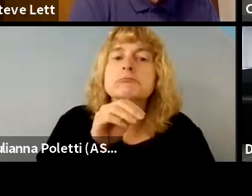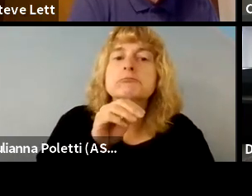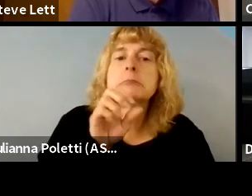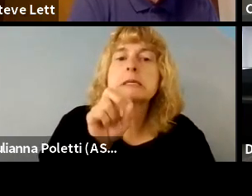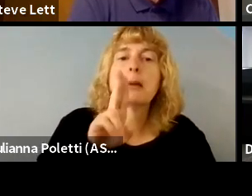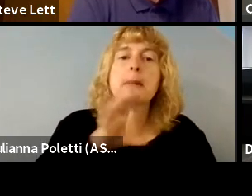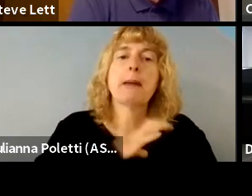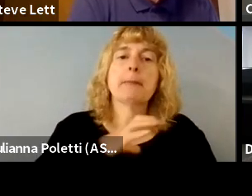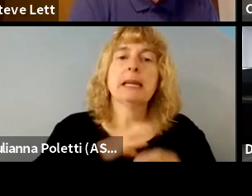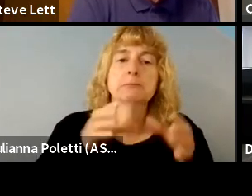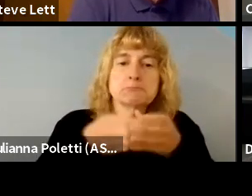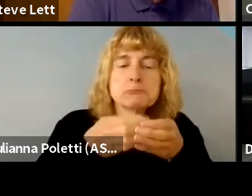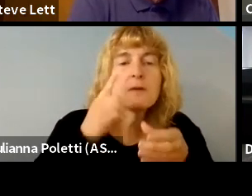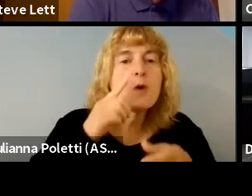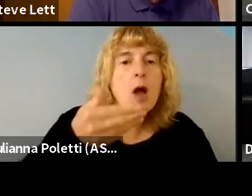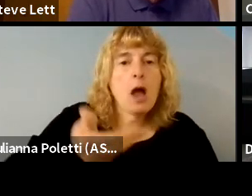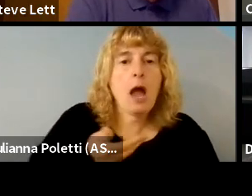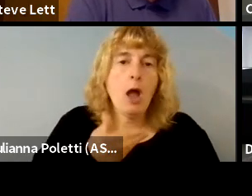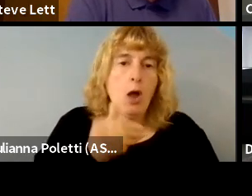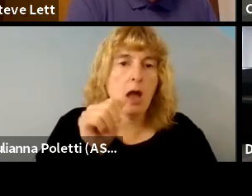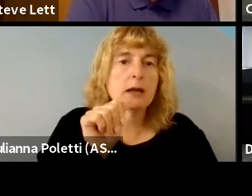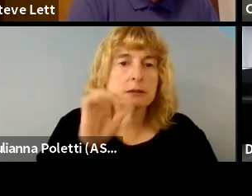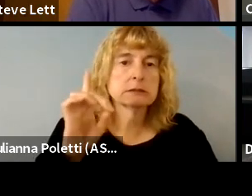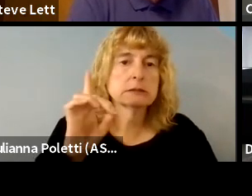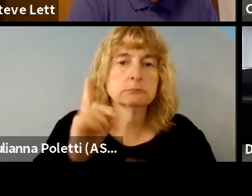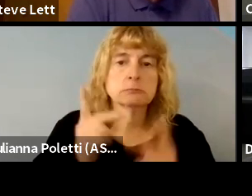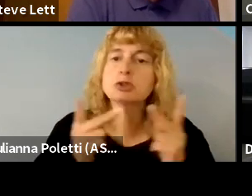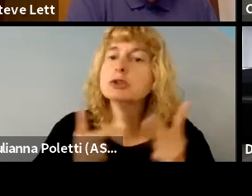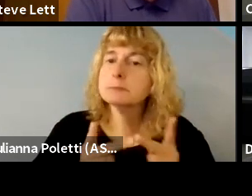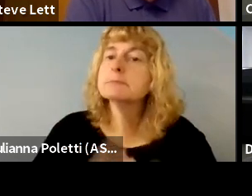position. Okay. May